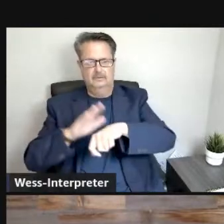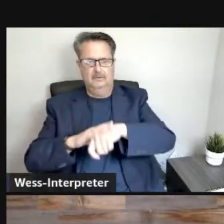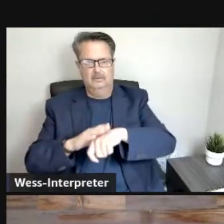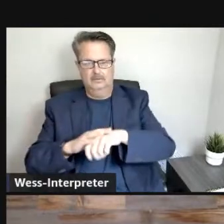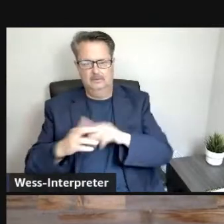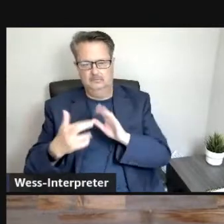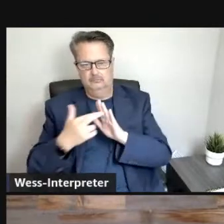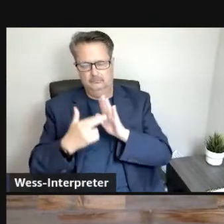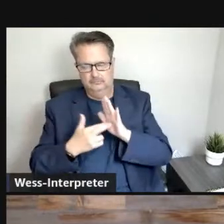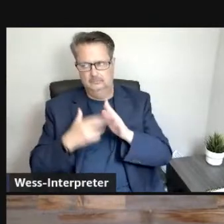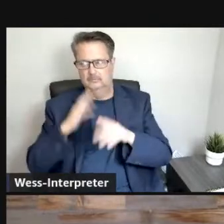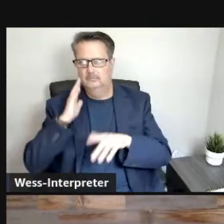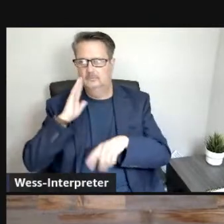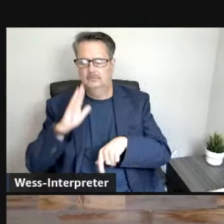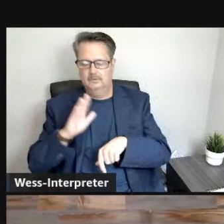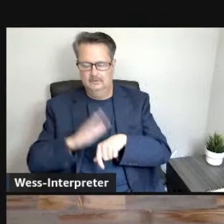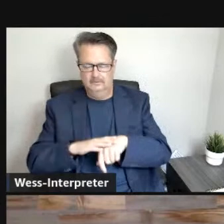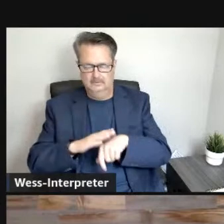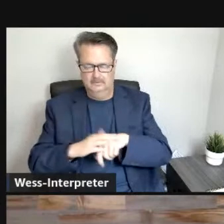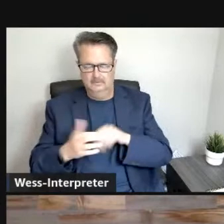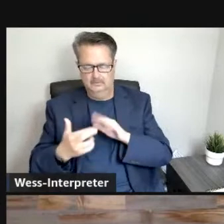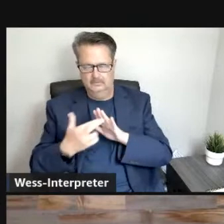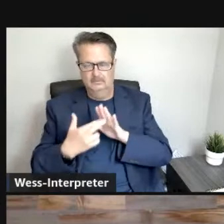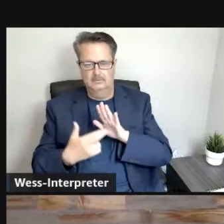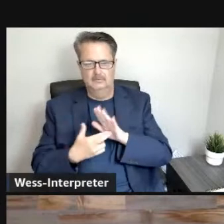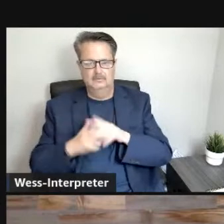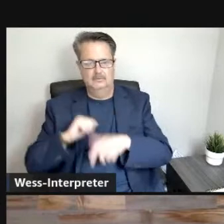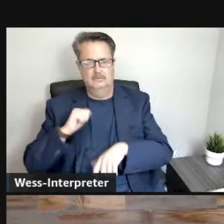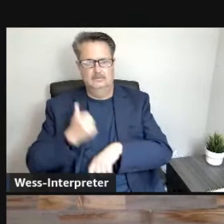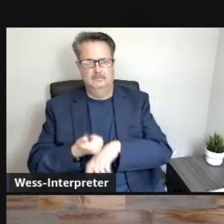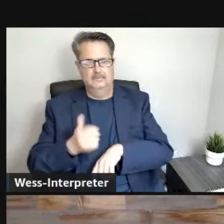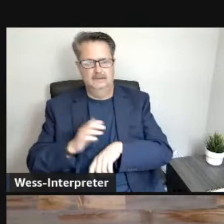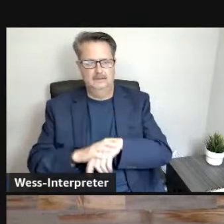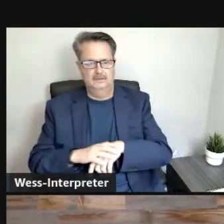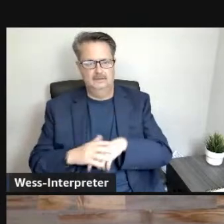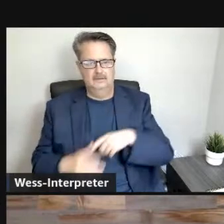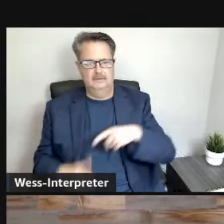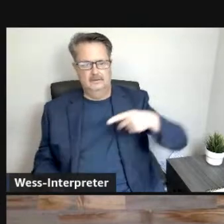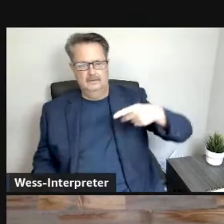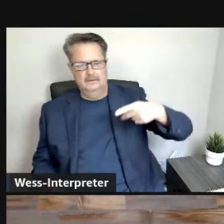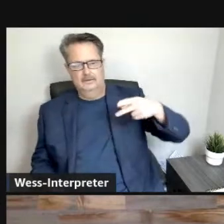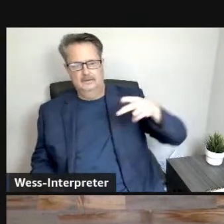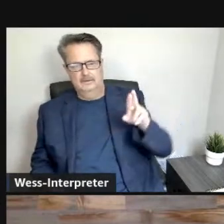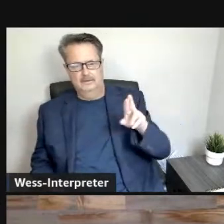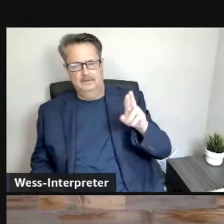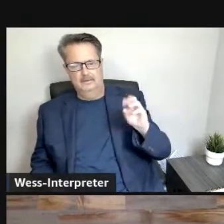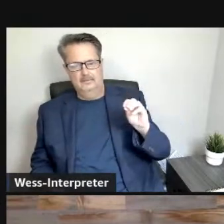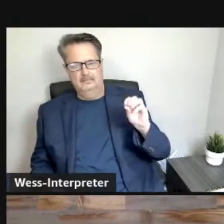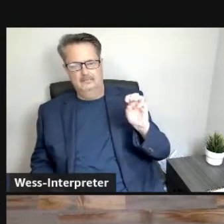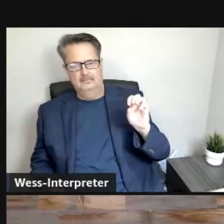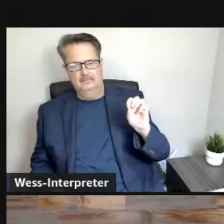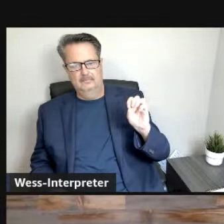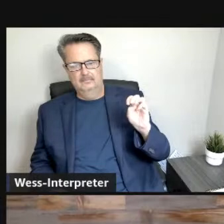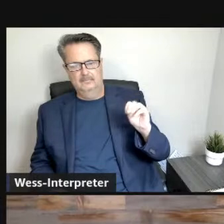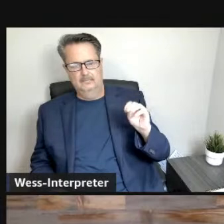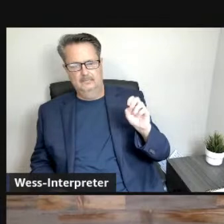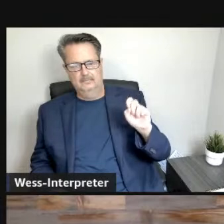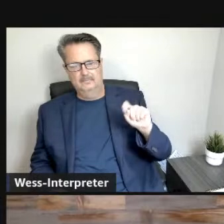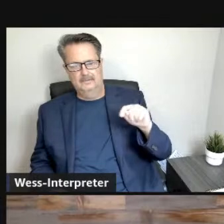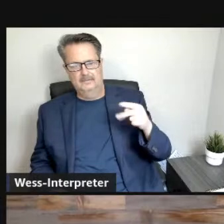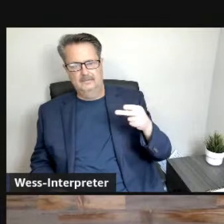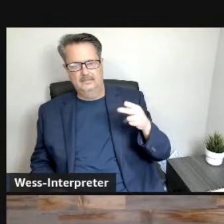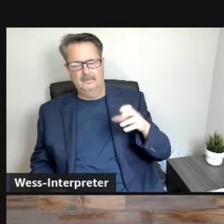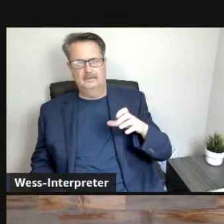you based on Prometheus Alert Manager with Amazon Managed Service for Prometheus. So you will get all